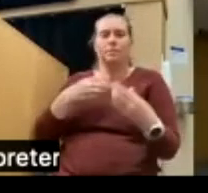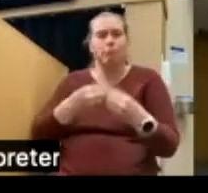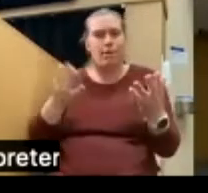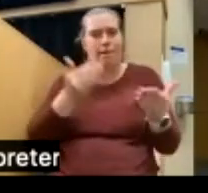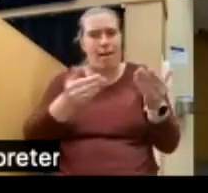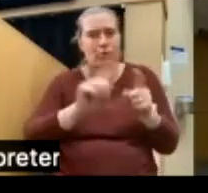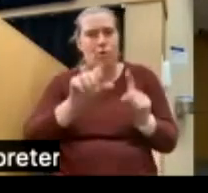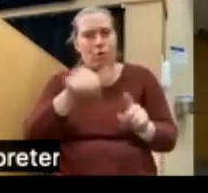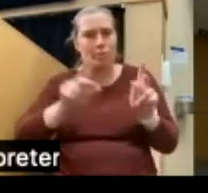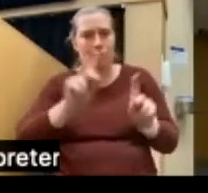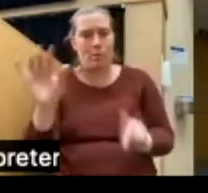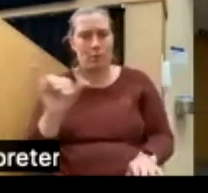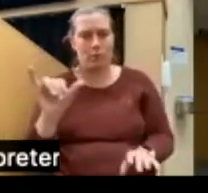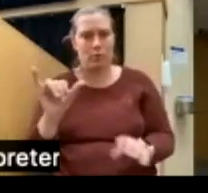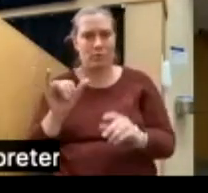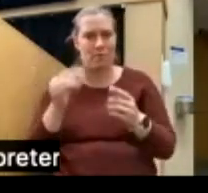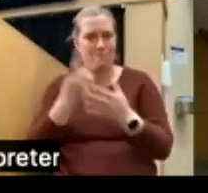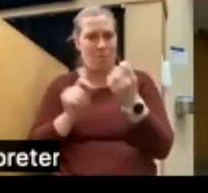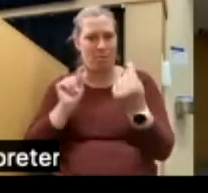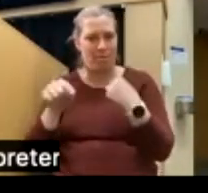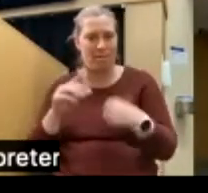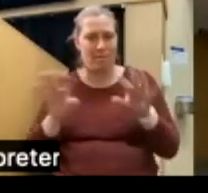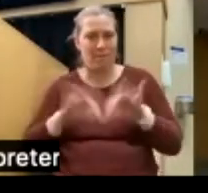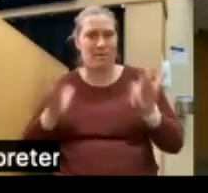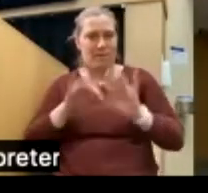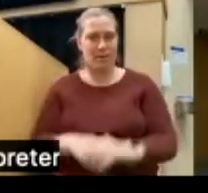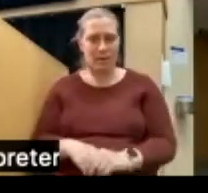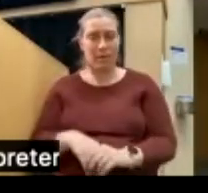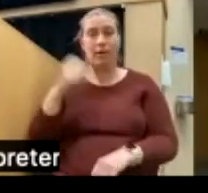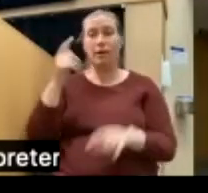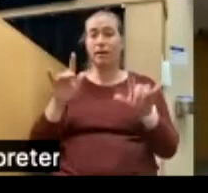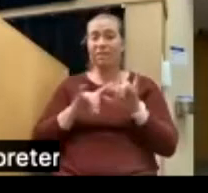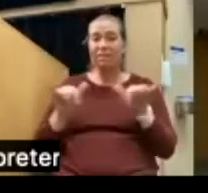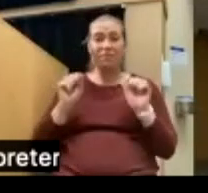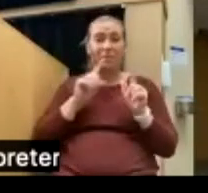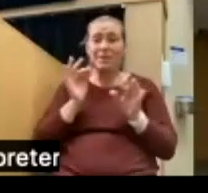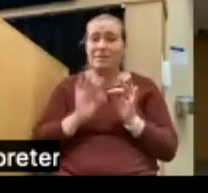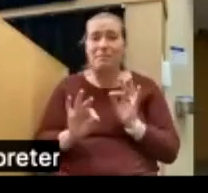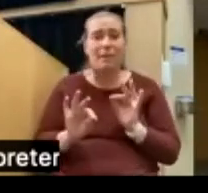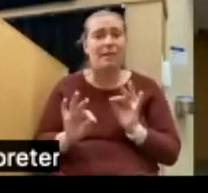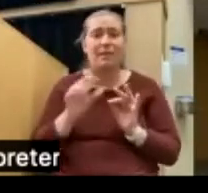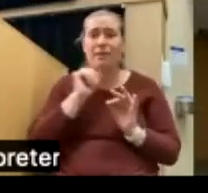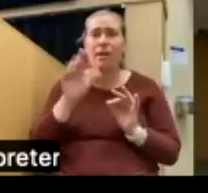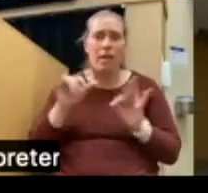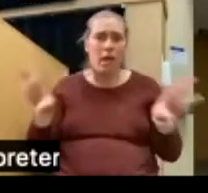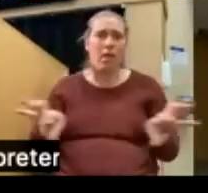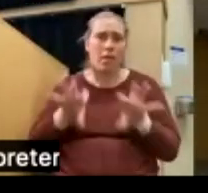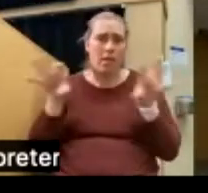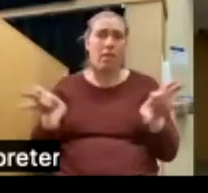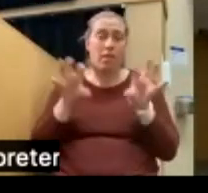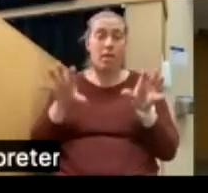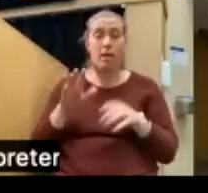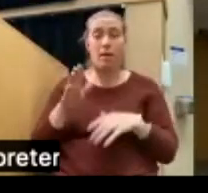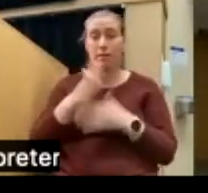something that matters to you, but at the same time, it can be something very simple. Like, you know, there are the lovely studies